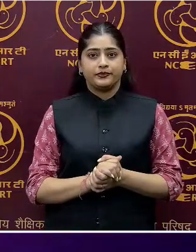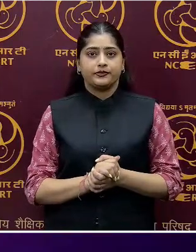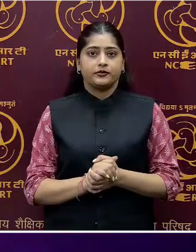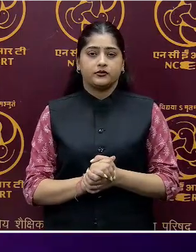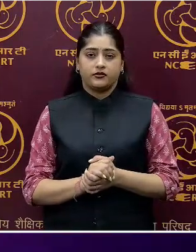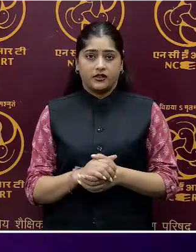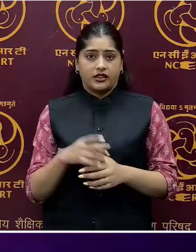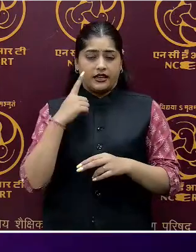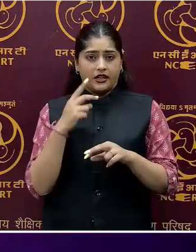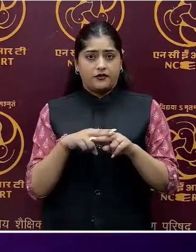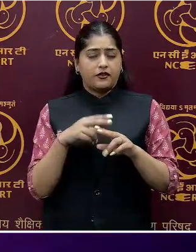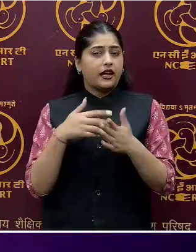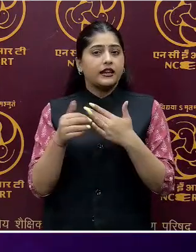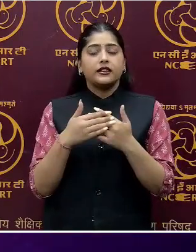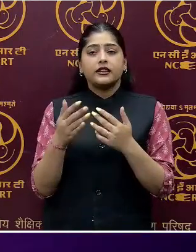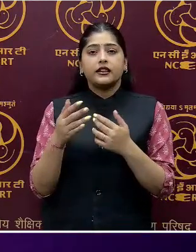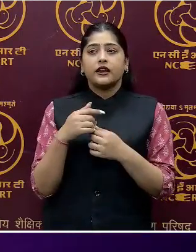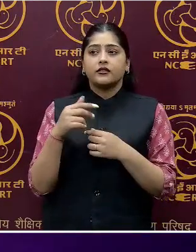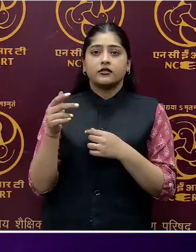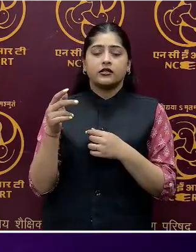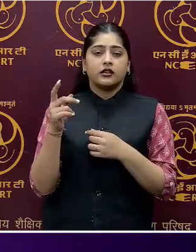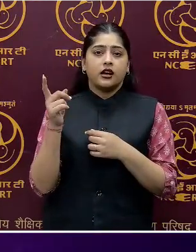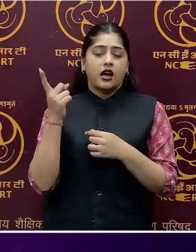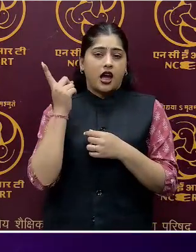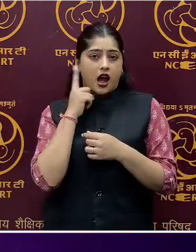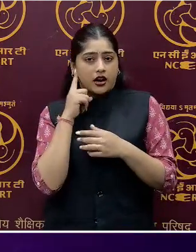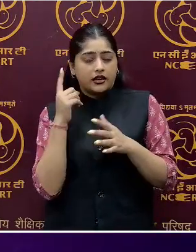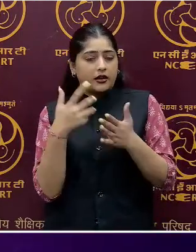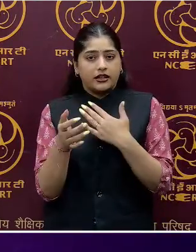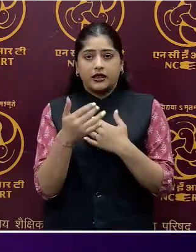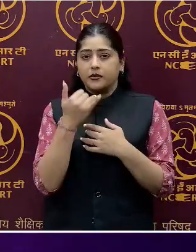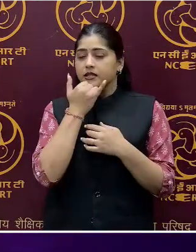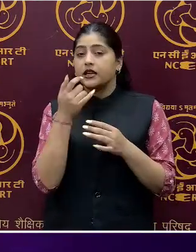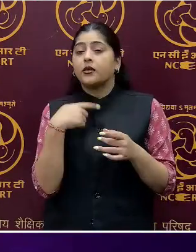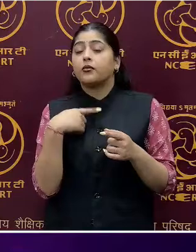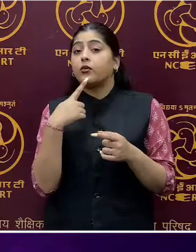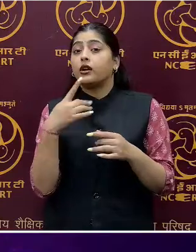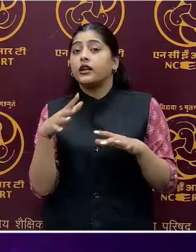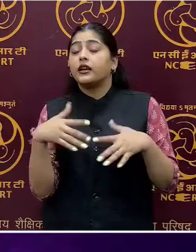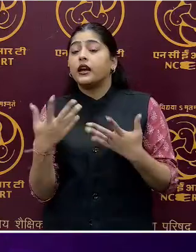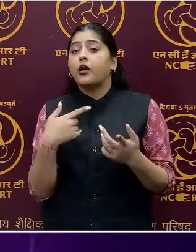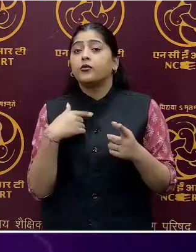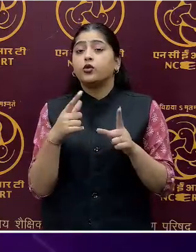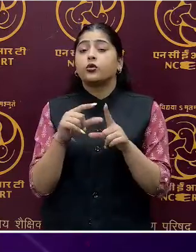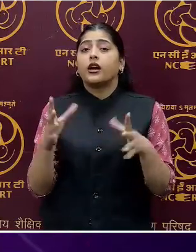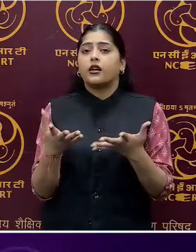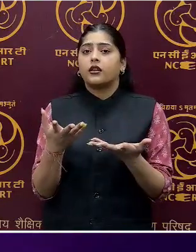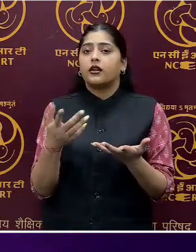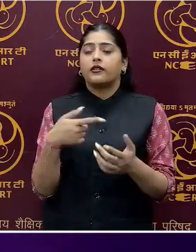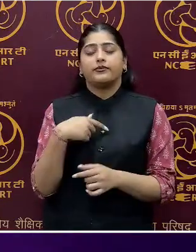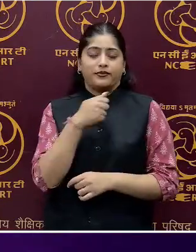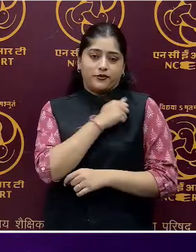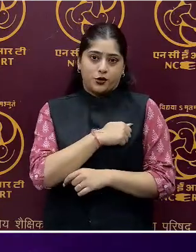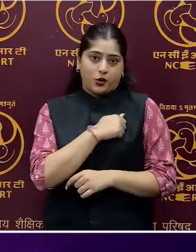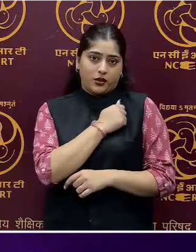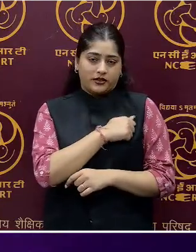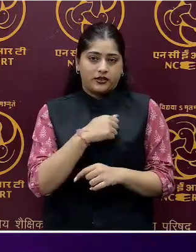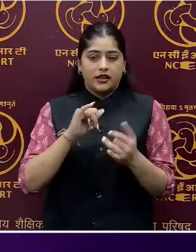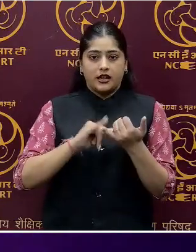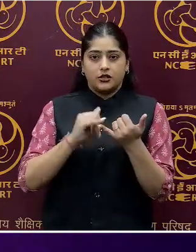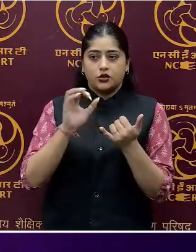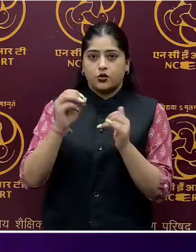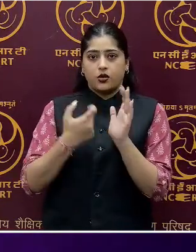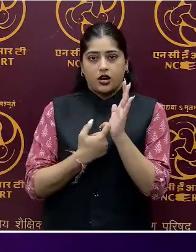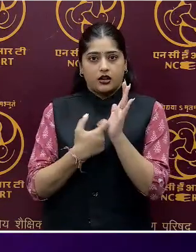if you hurt someone by mistake. So the first thing that we can do is to say sorry. Yes, is to say sorry. This is